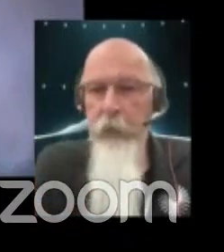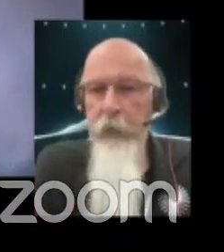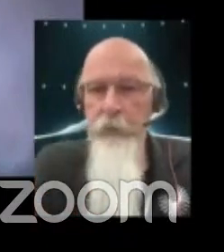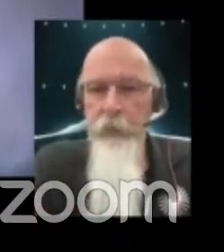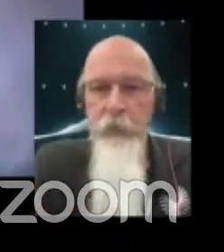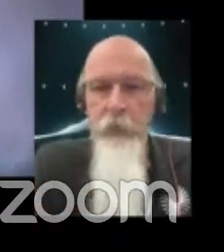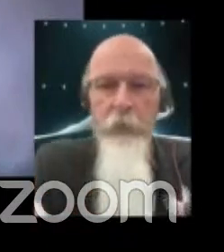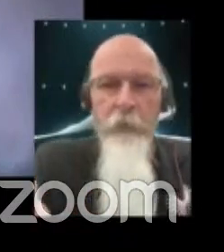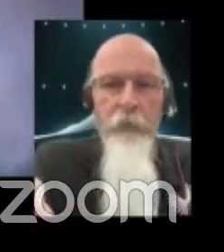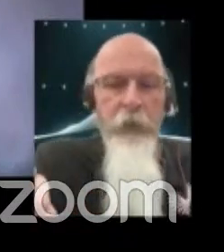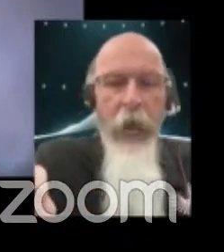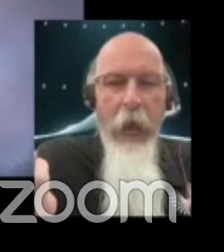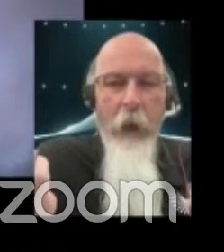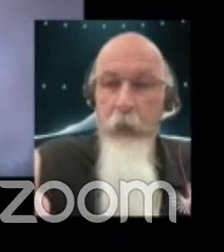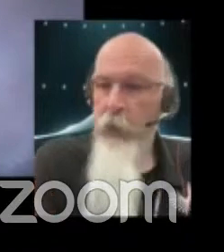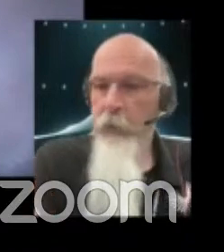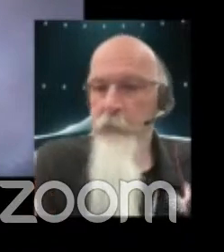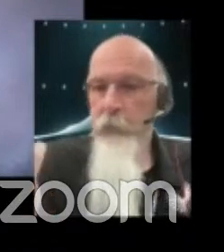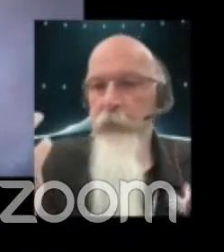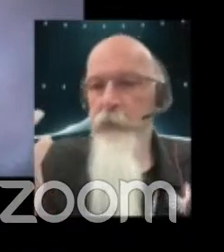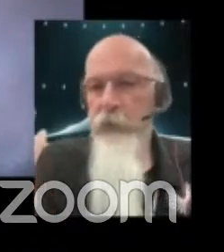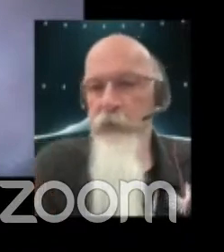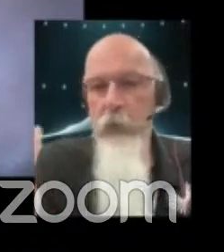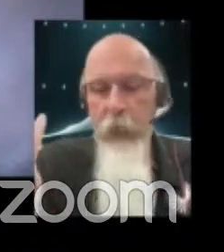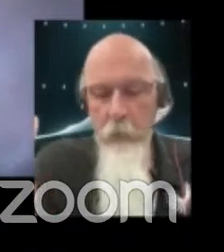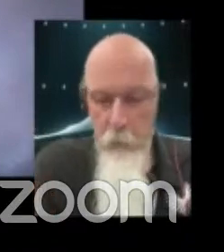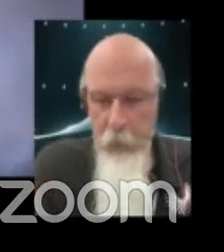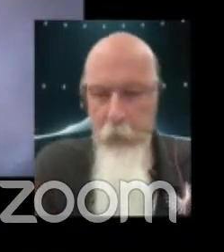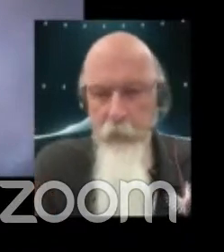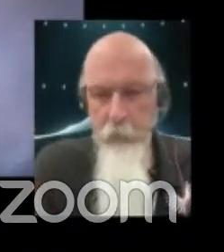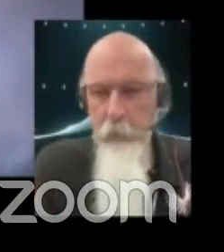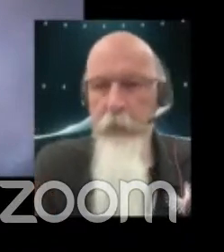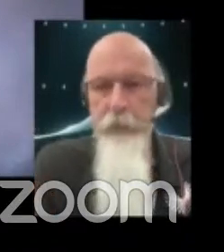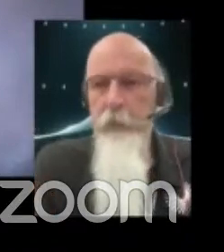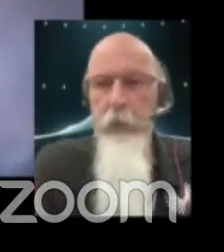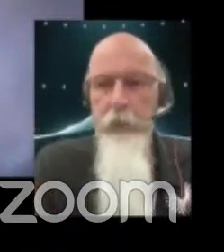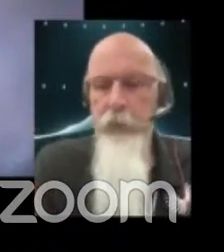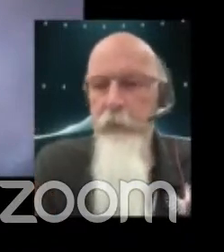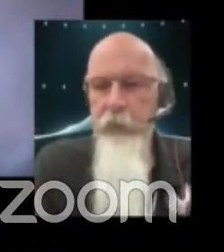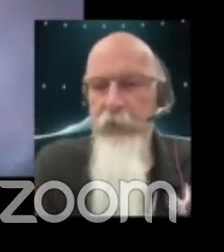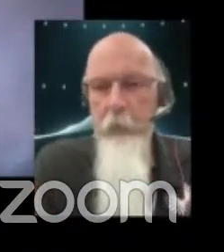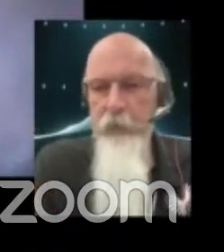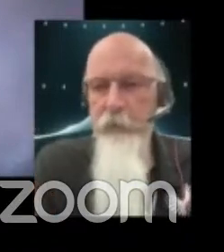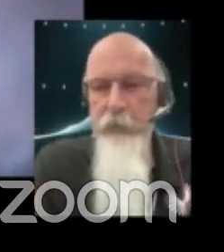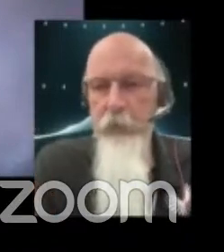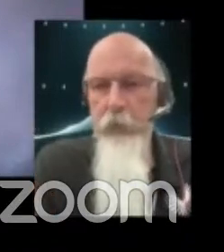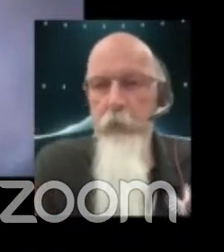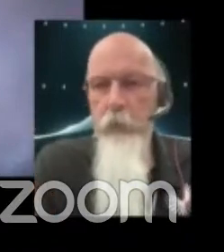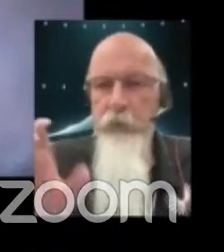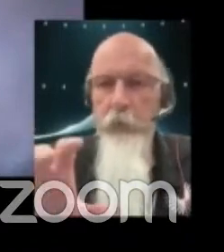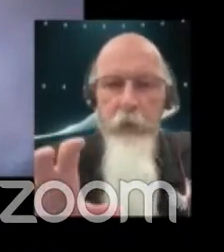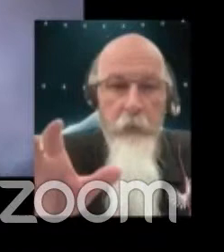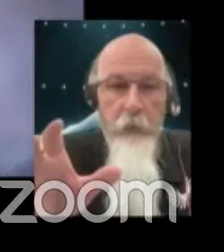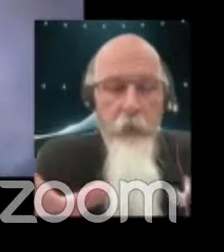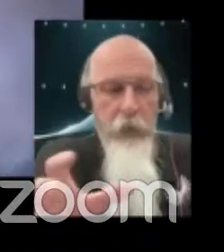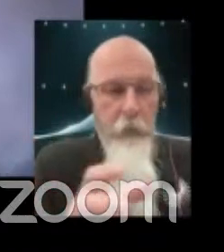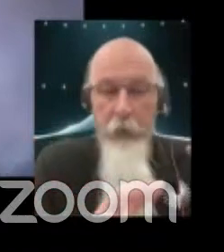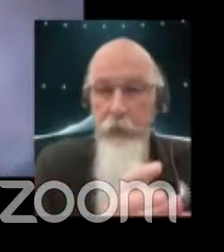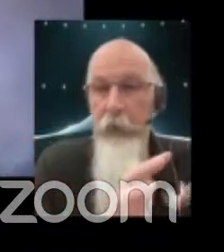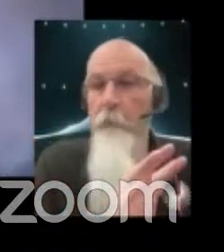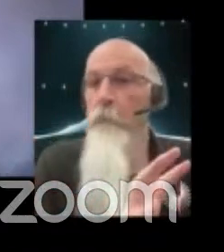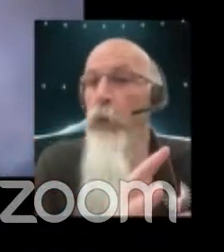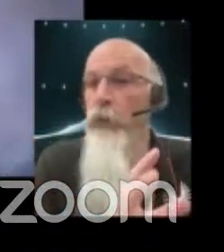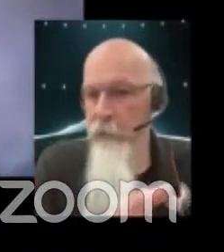really needs to hear the answers and we know this because we still have billions and billions and billions over to the scammers every single year and we do it